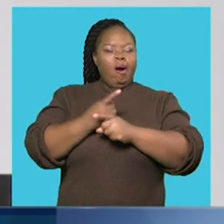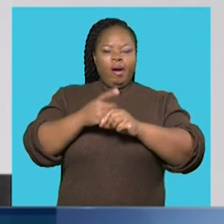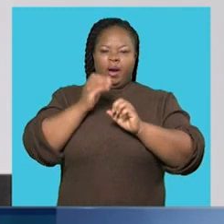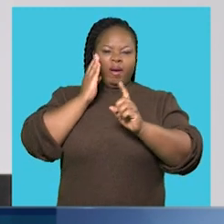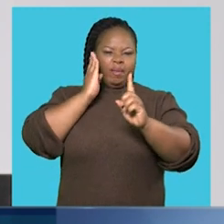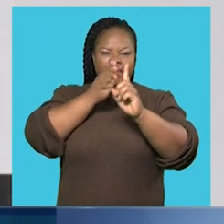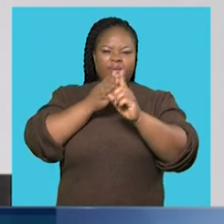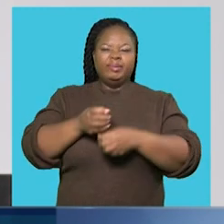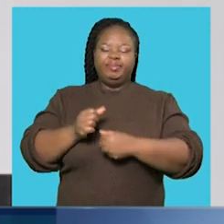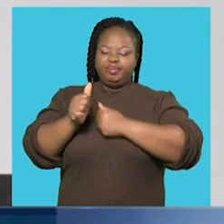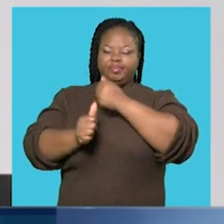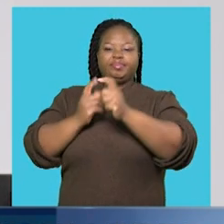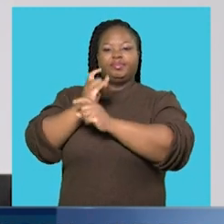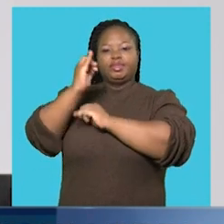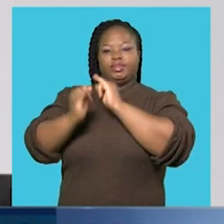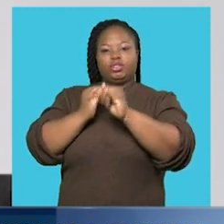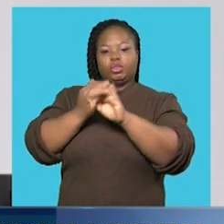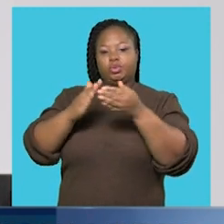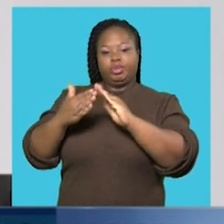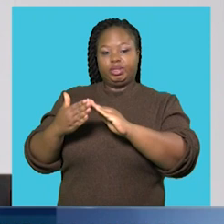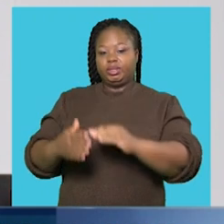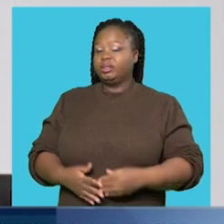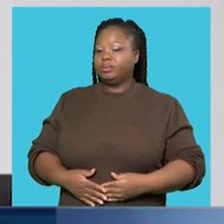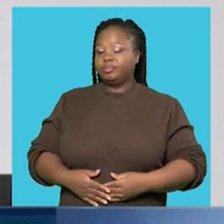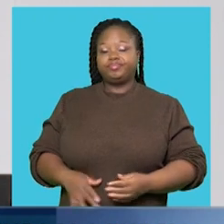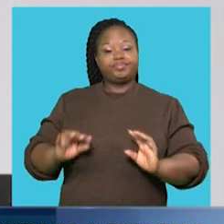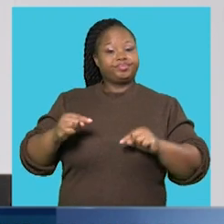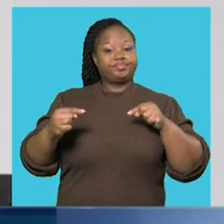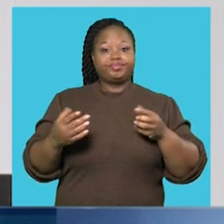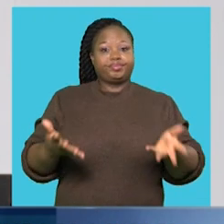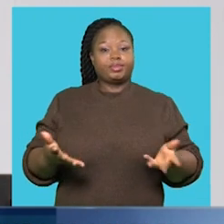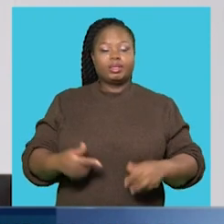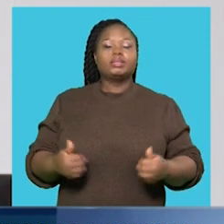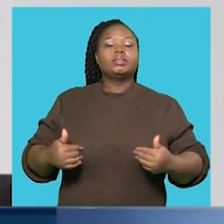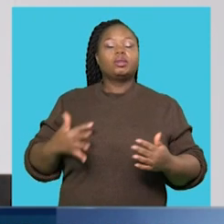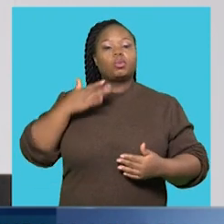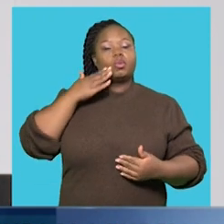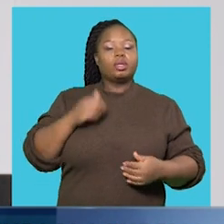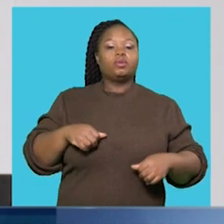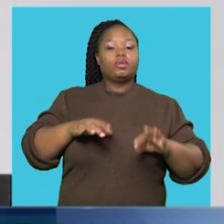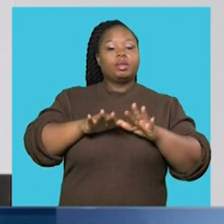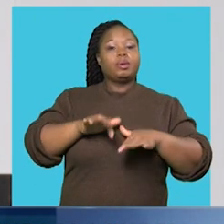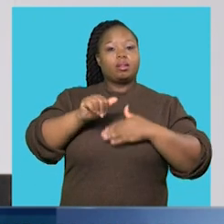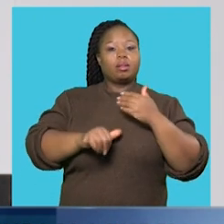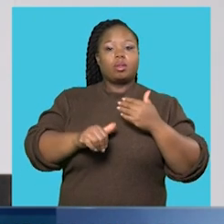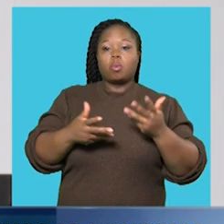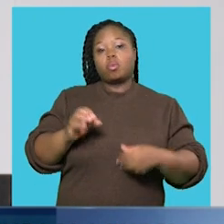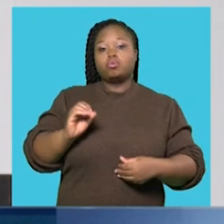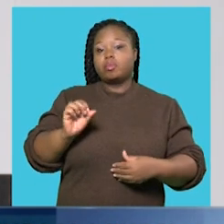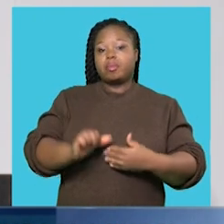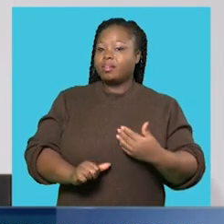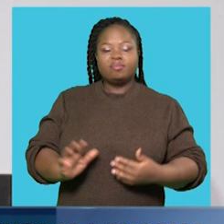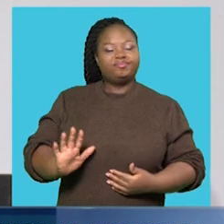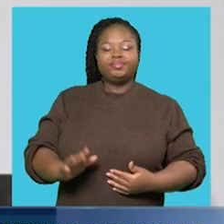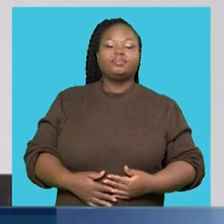with the international community. And it's not a position that began on the 8th of October. It's a position